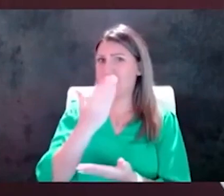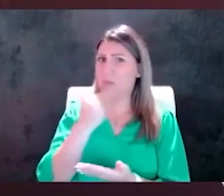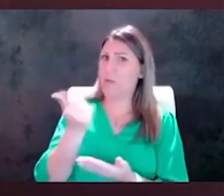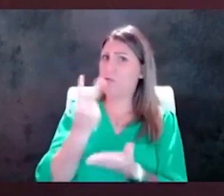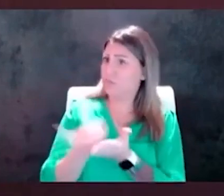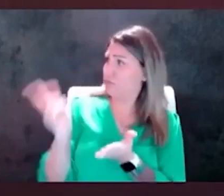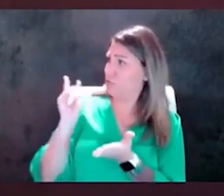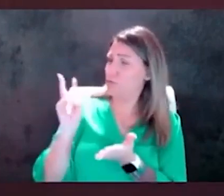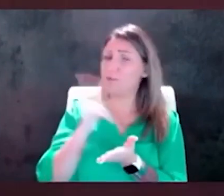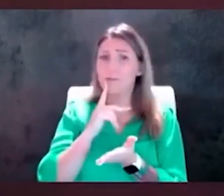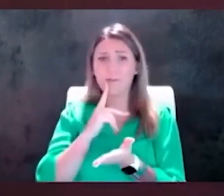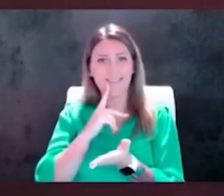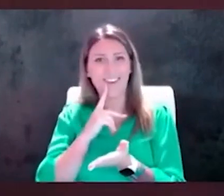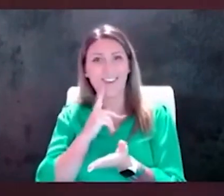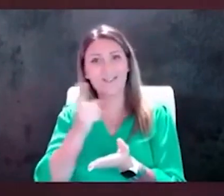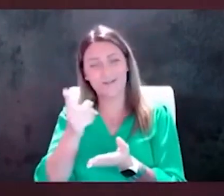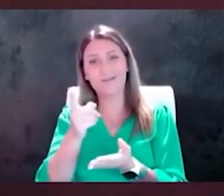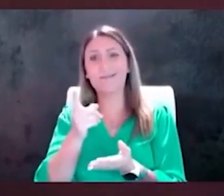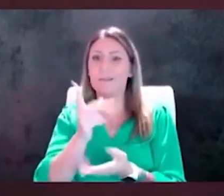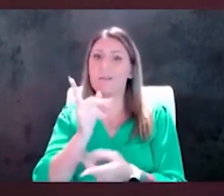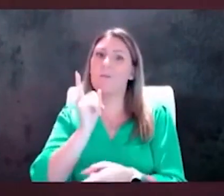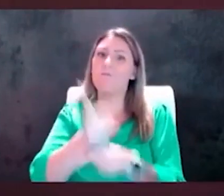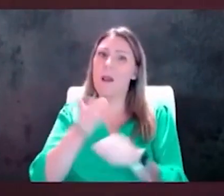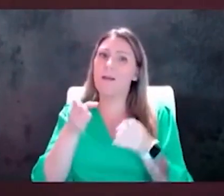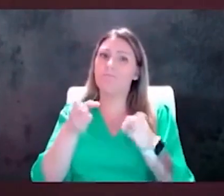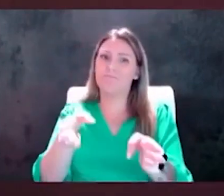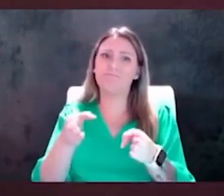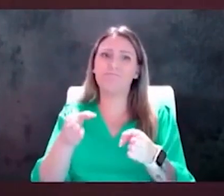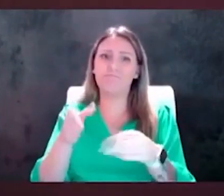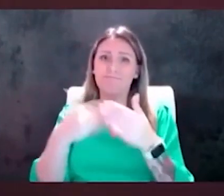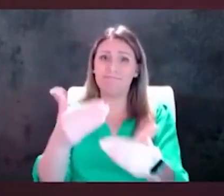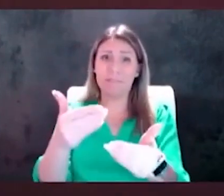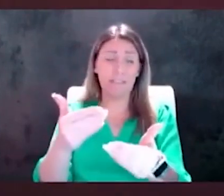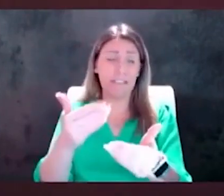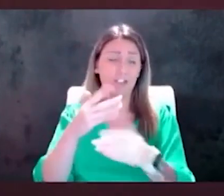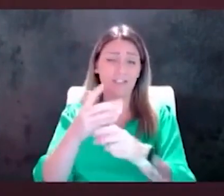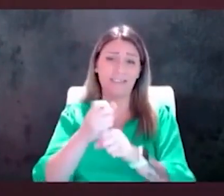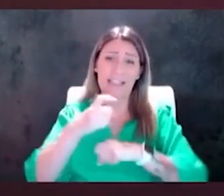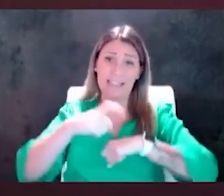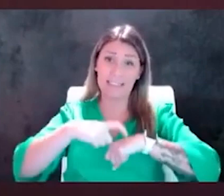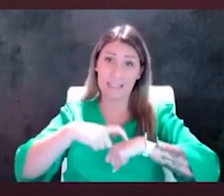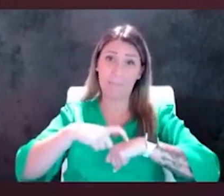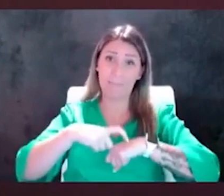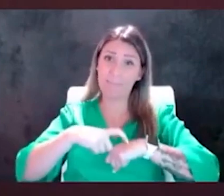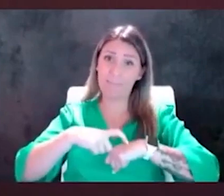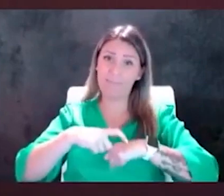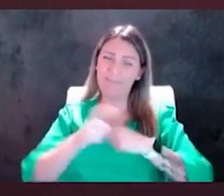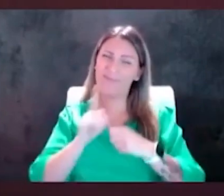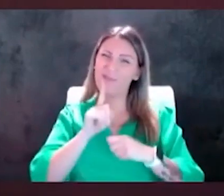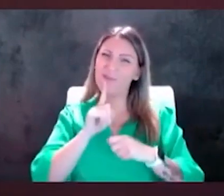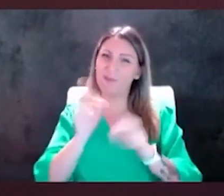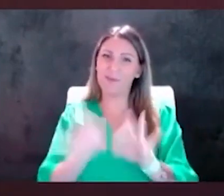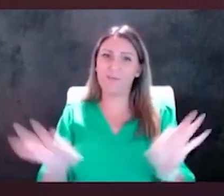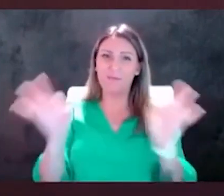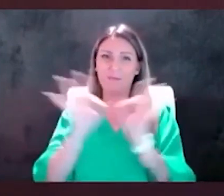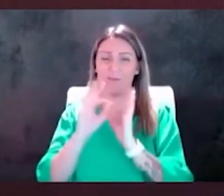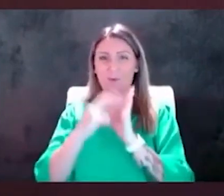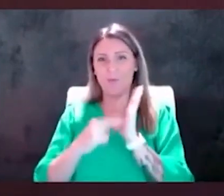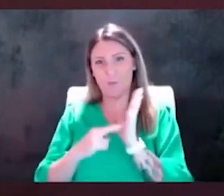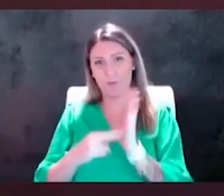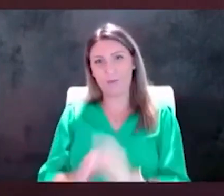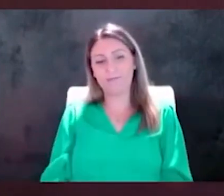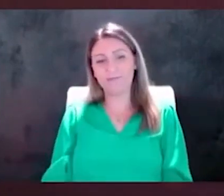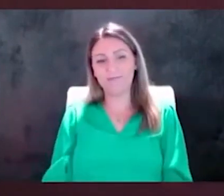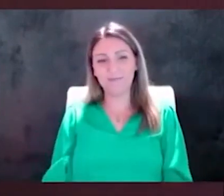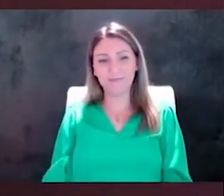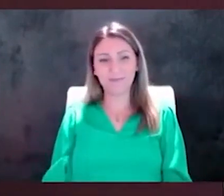are headed in the right direction, and that flips back. Sometimes it just takes time. That's a really important rule, I think, to teach folks. Yeah,